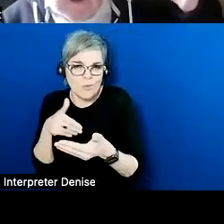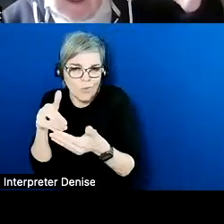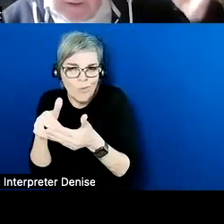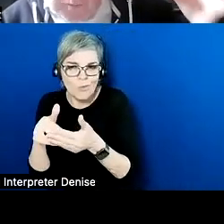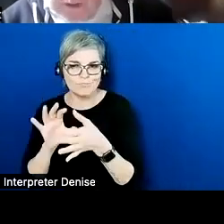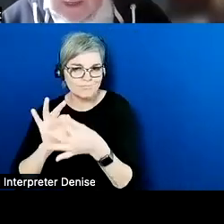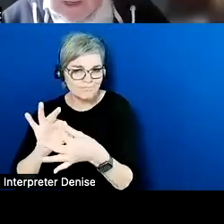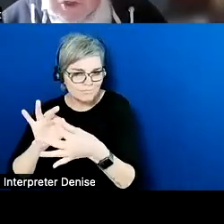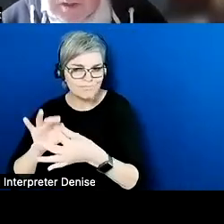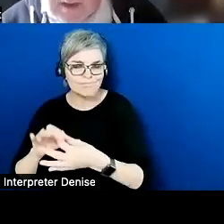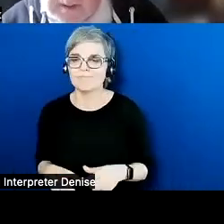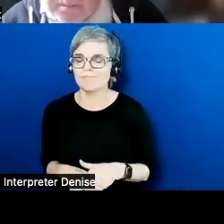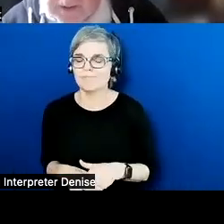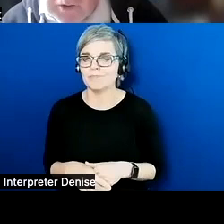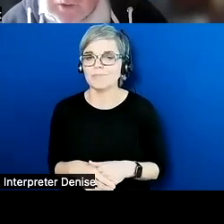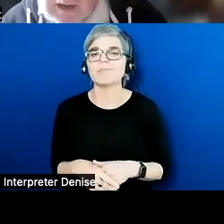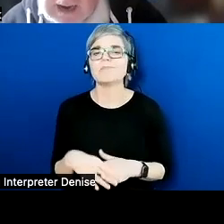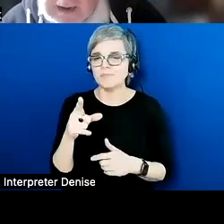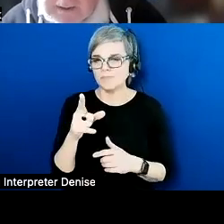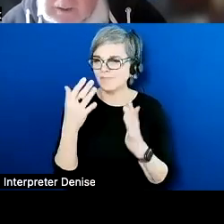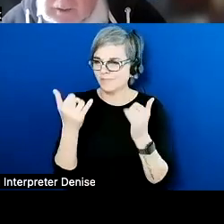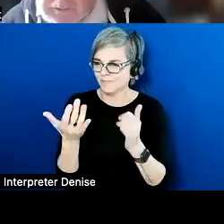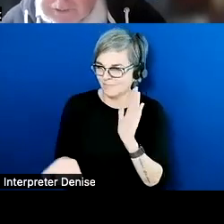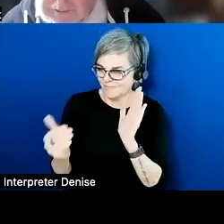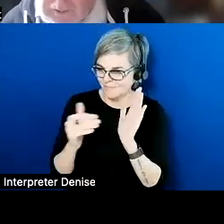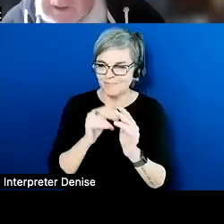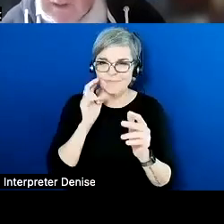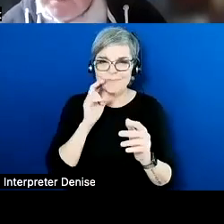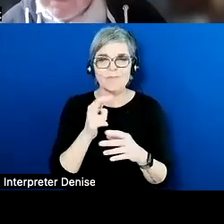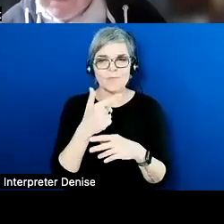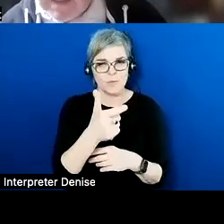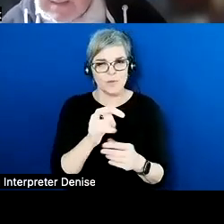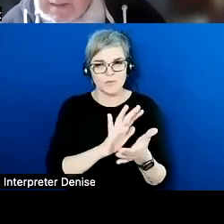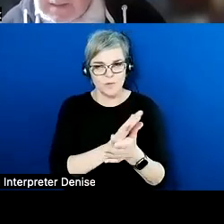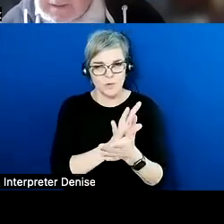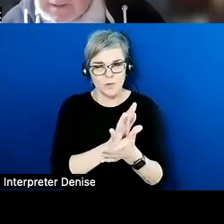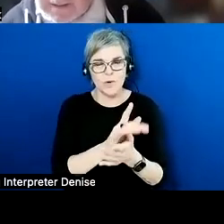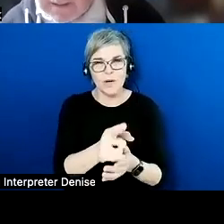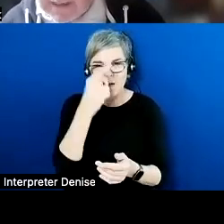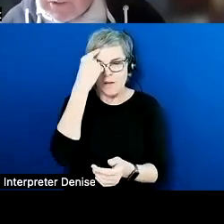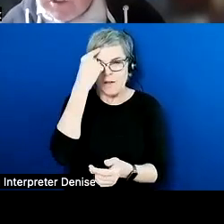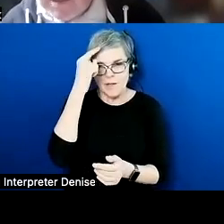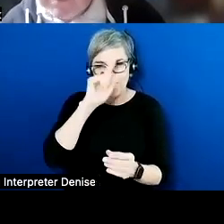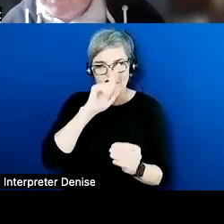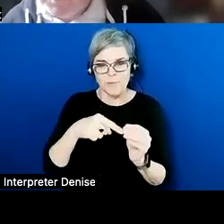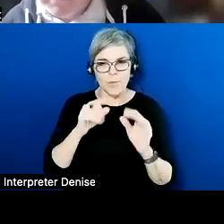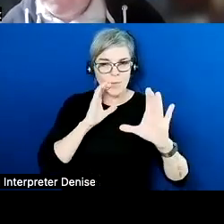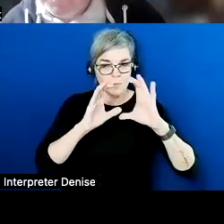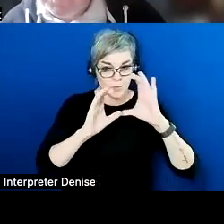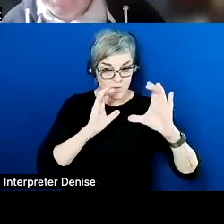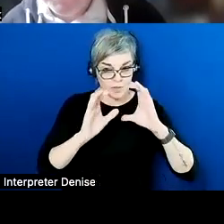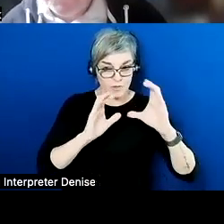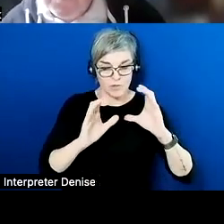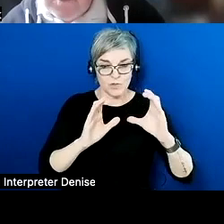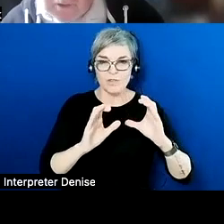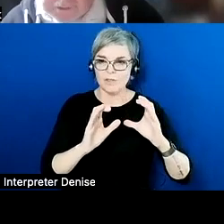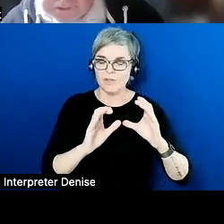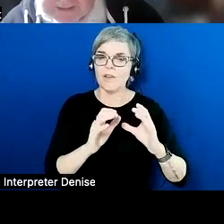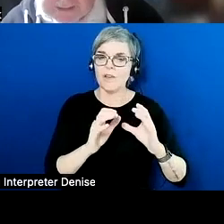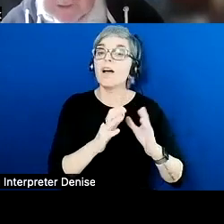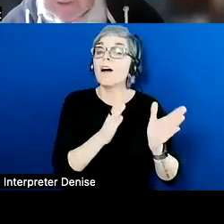the communication, but you can also begin to turn your attention, because I'm going to introduce a